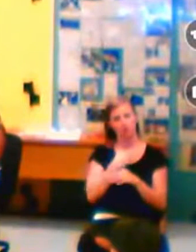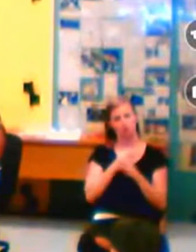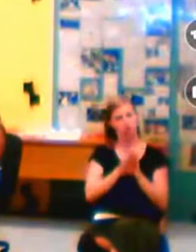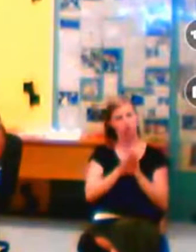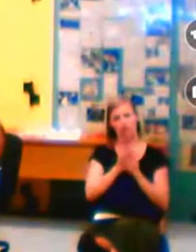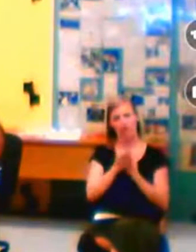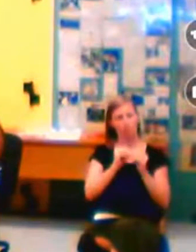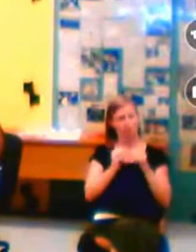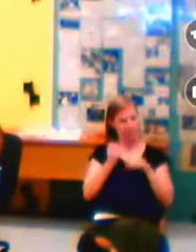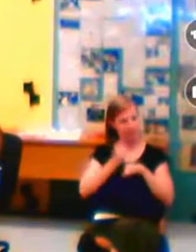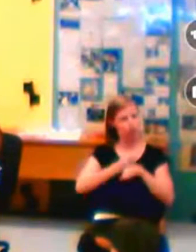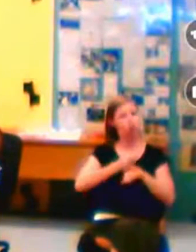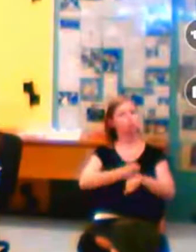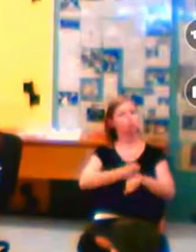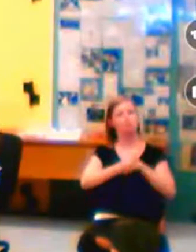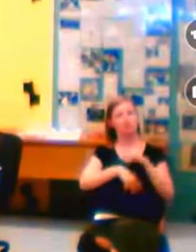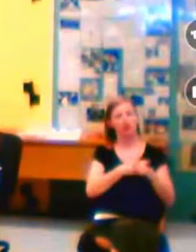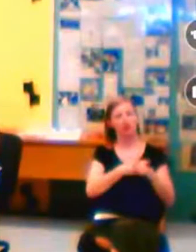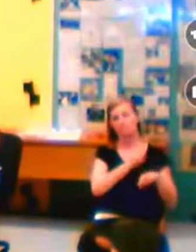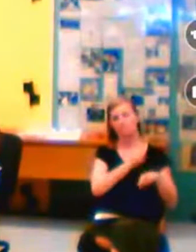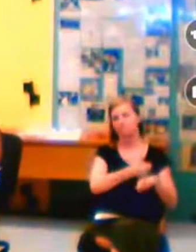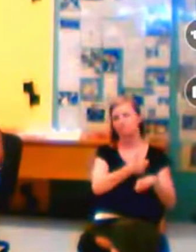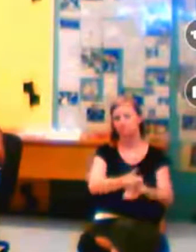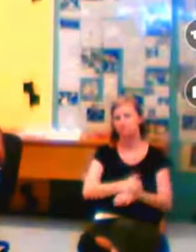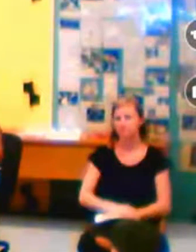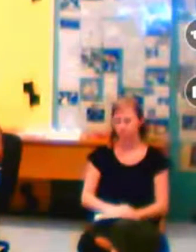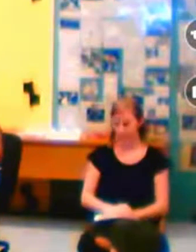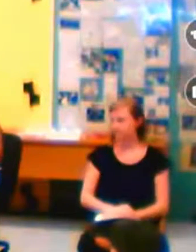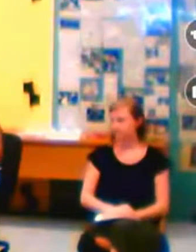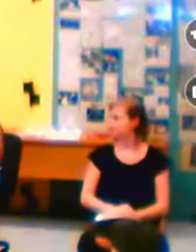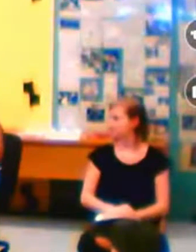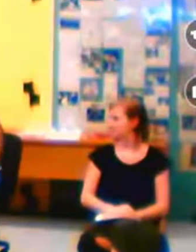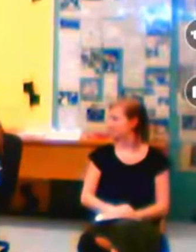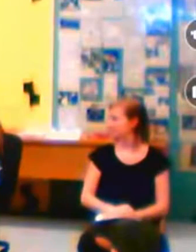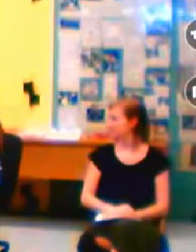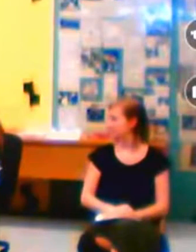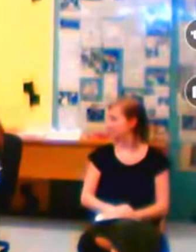care. And so I don't perceive a